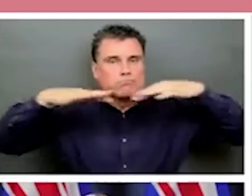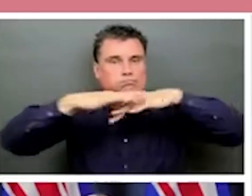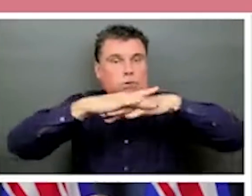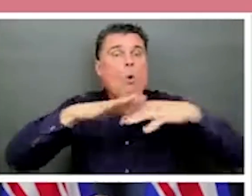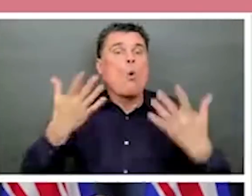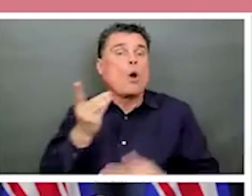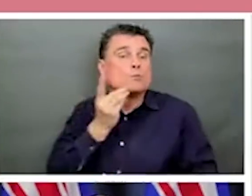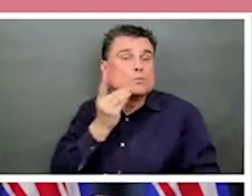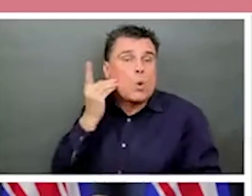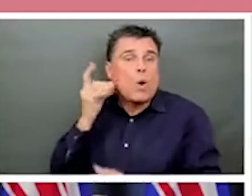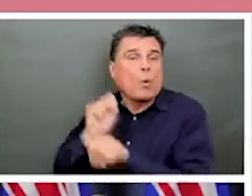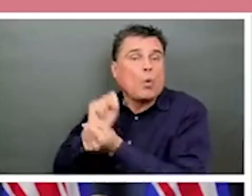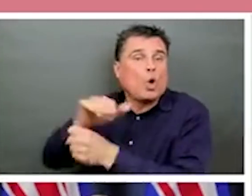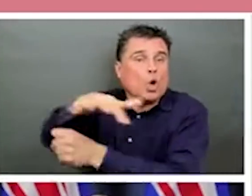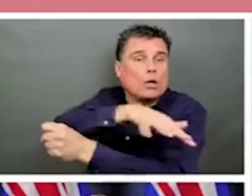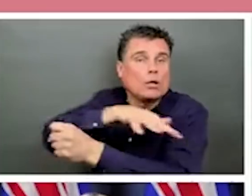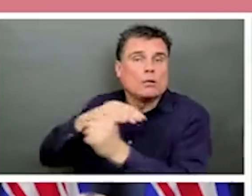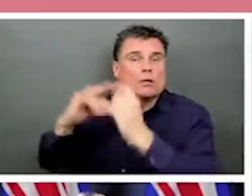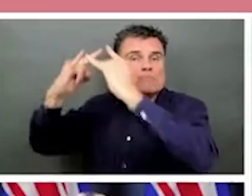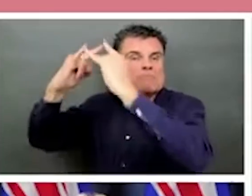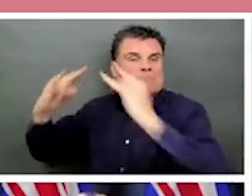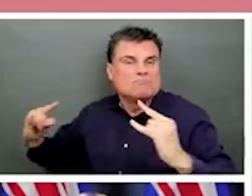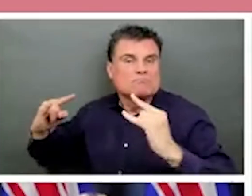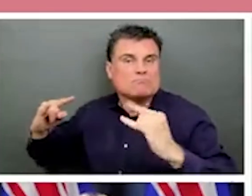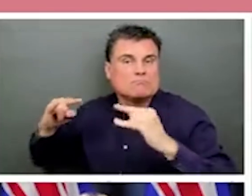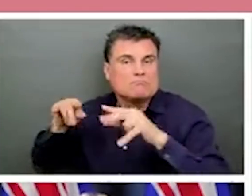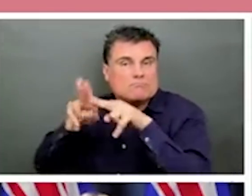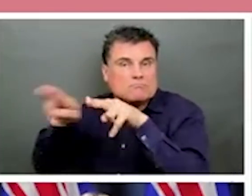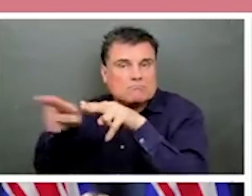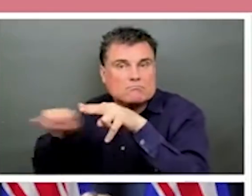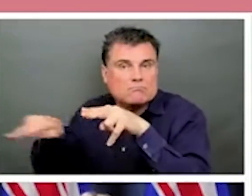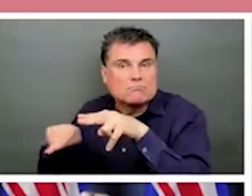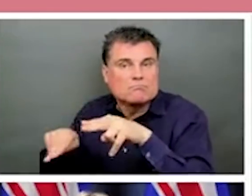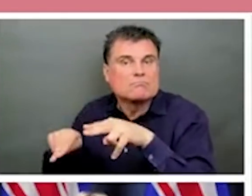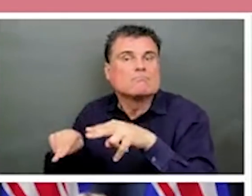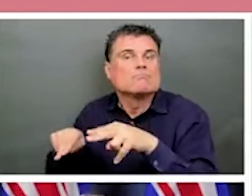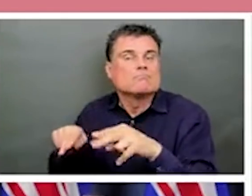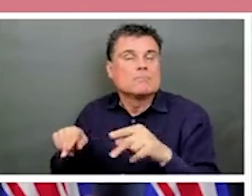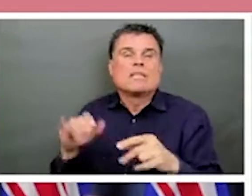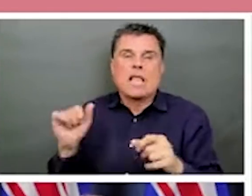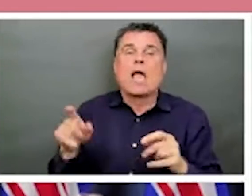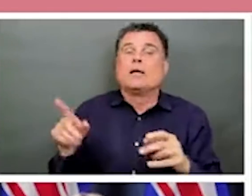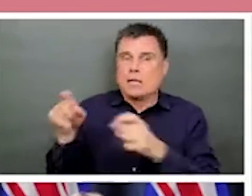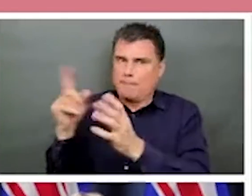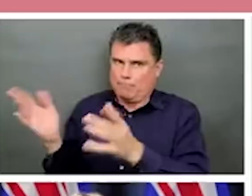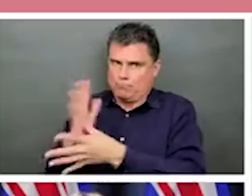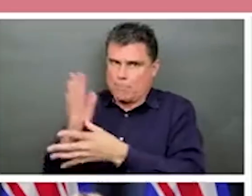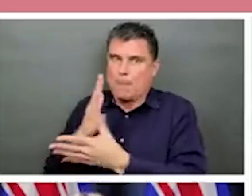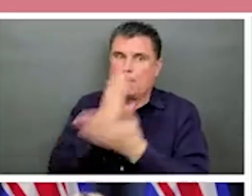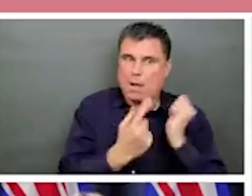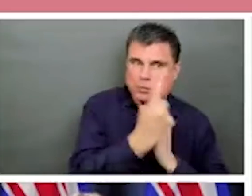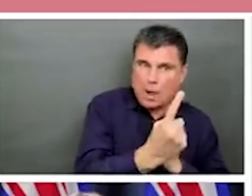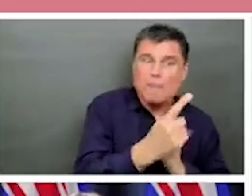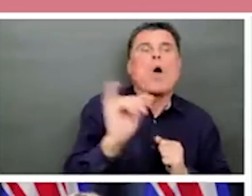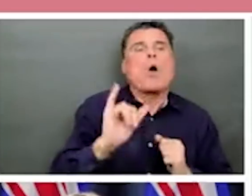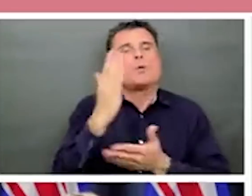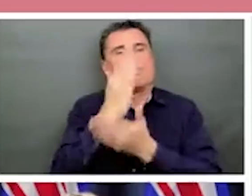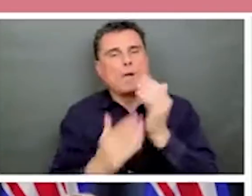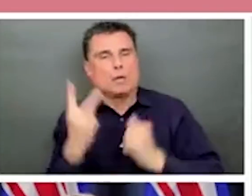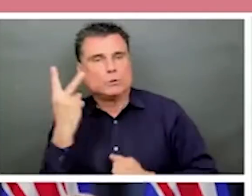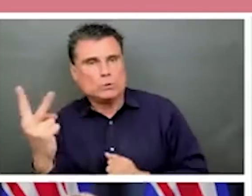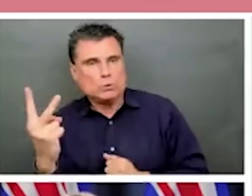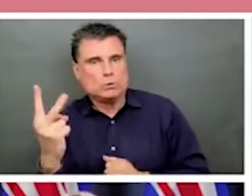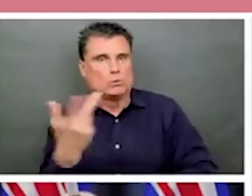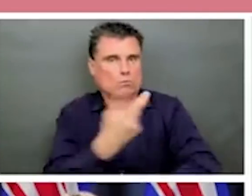starting in the Part 1 of this program. Correctional facility staff, again, some of the staff have been addressed because